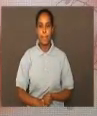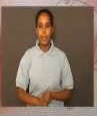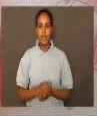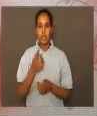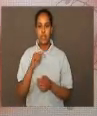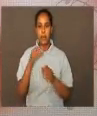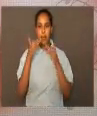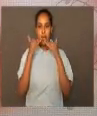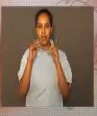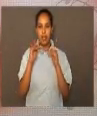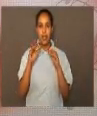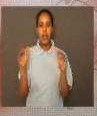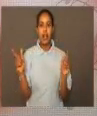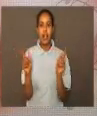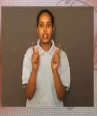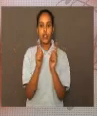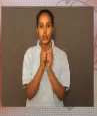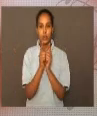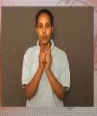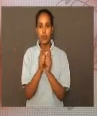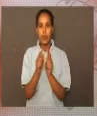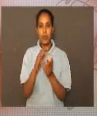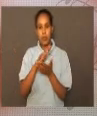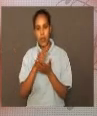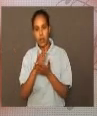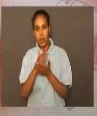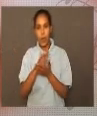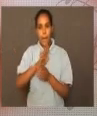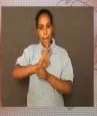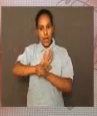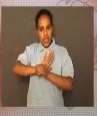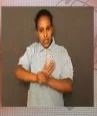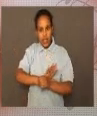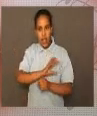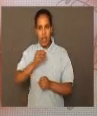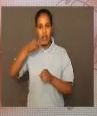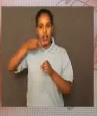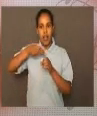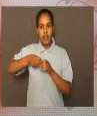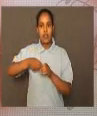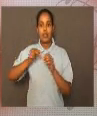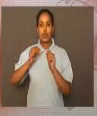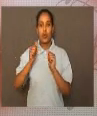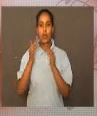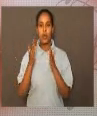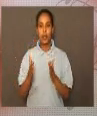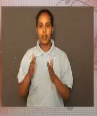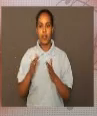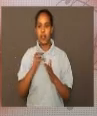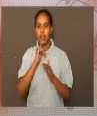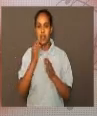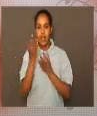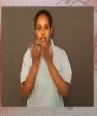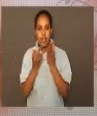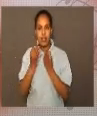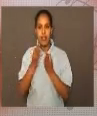The measurable relationship between pressure and gas solubility is